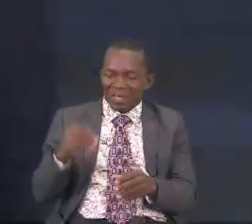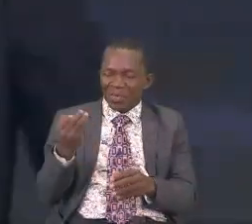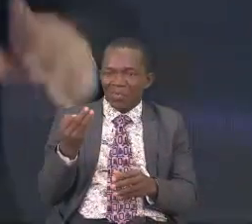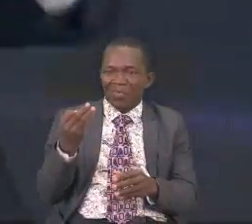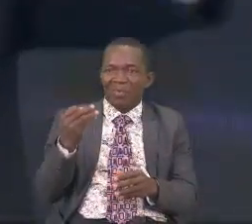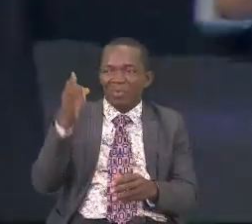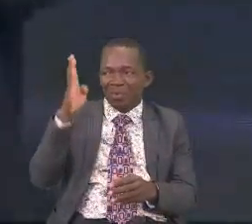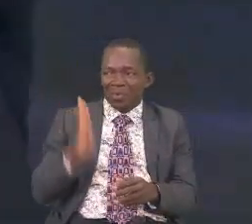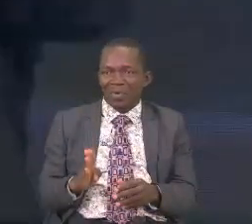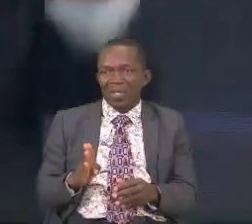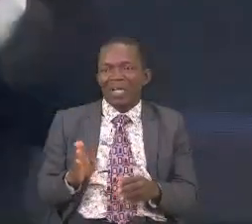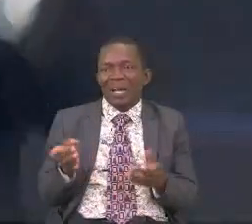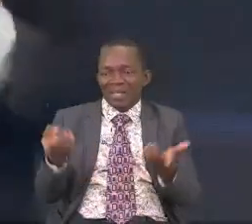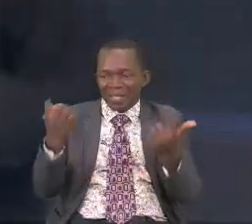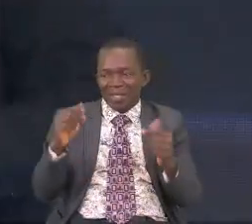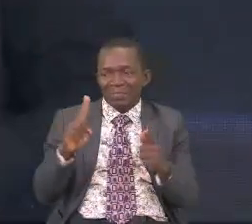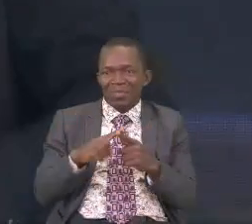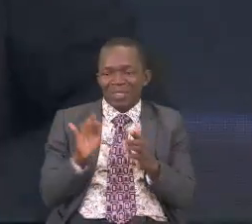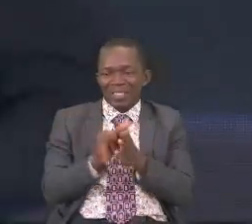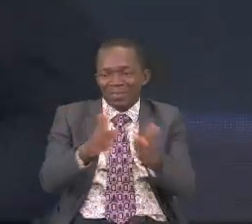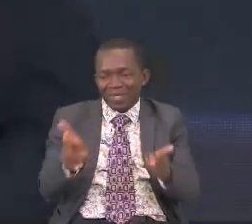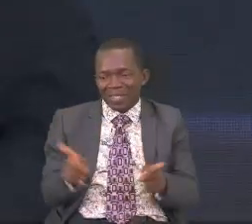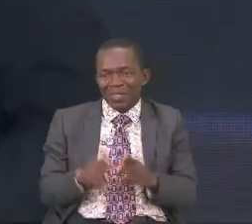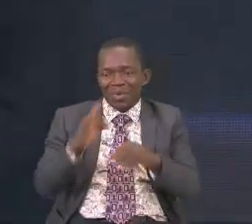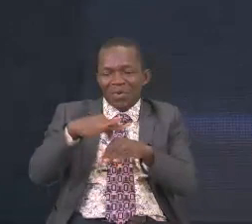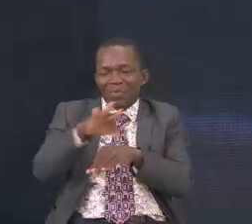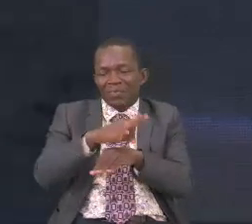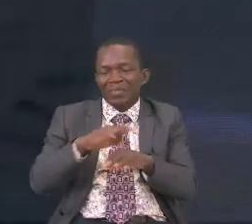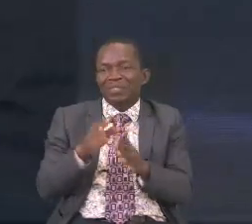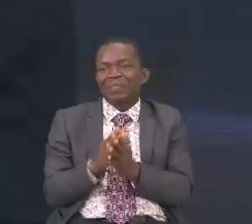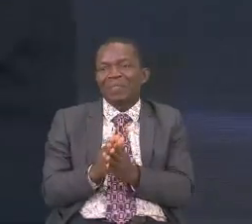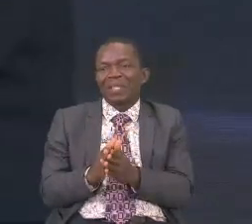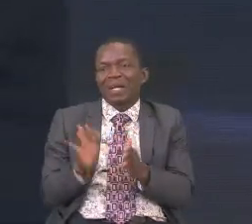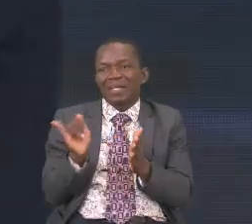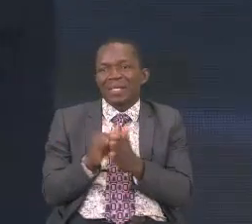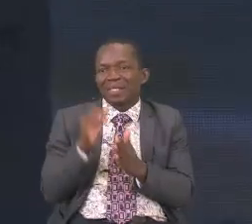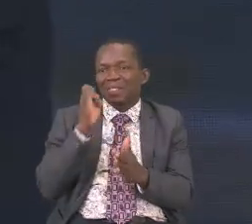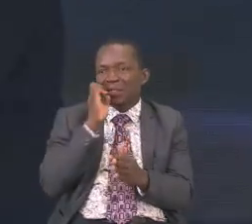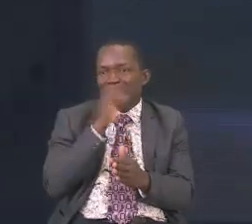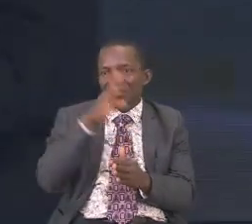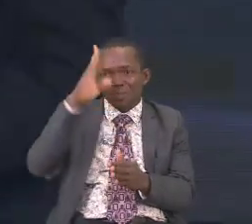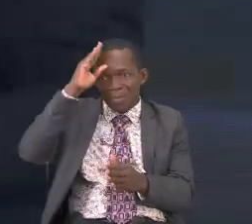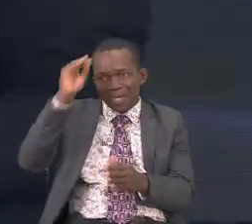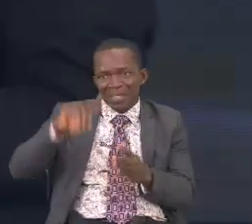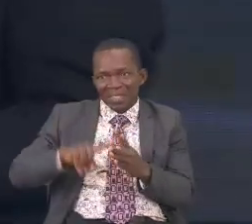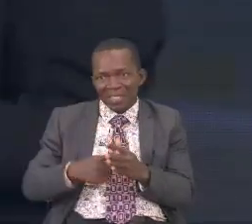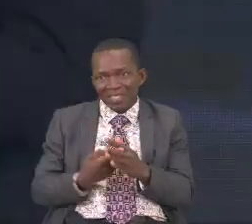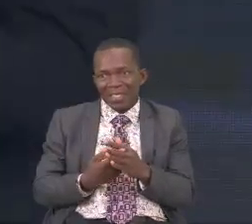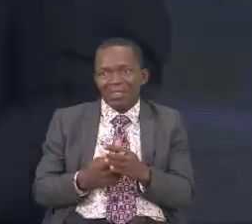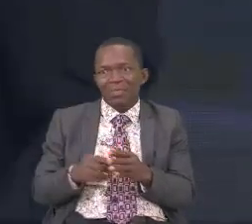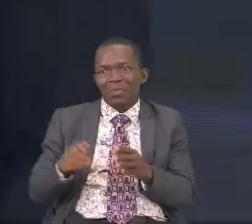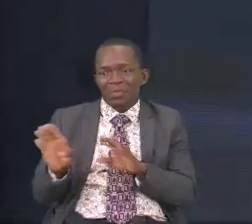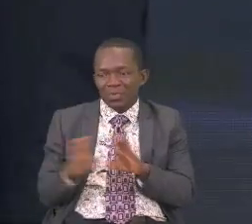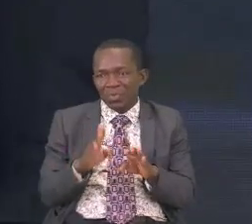to the squad and the people gathered all around the squad and that man began to beat a kind of